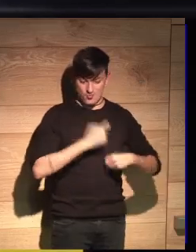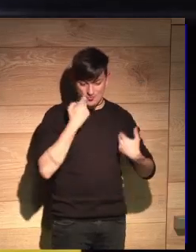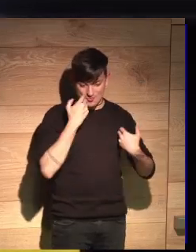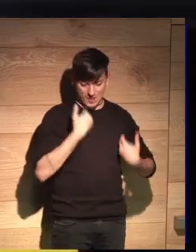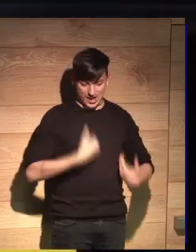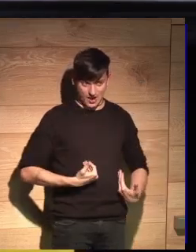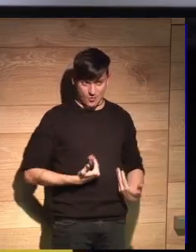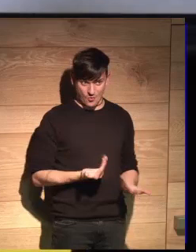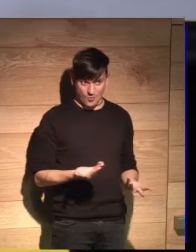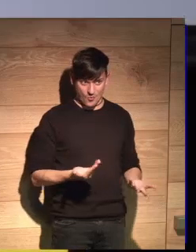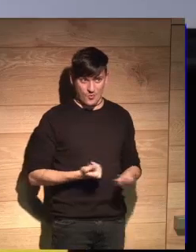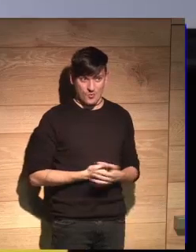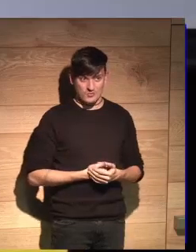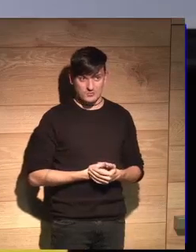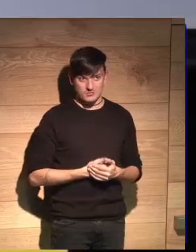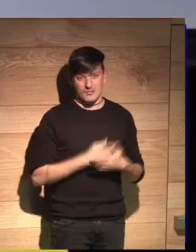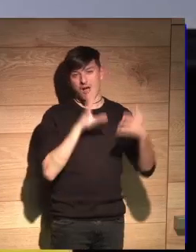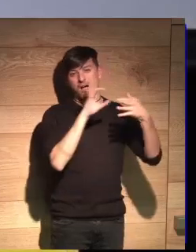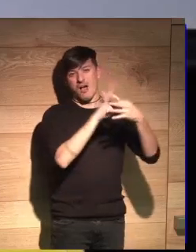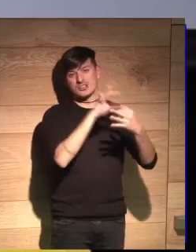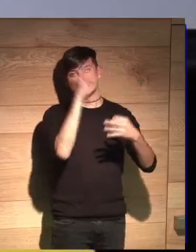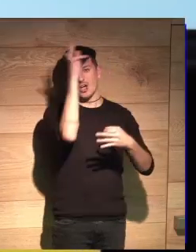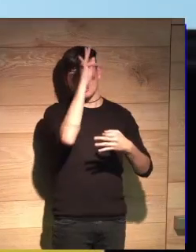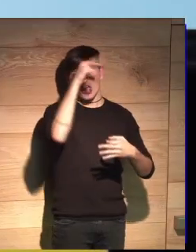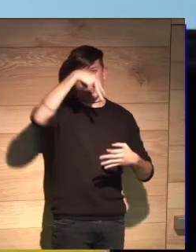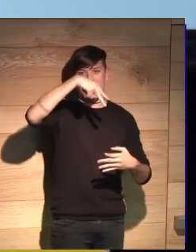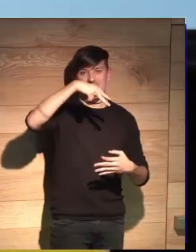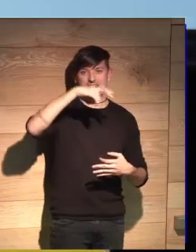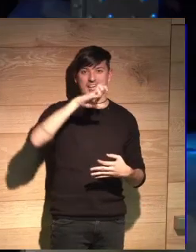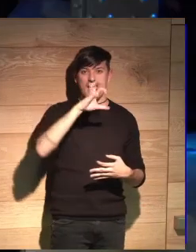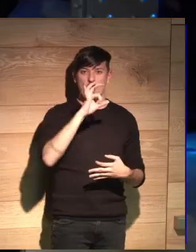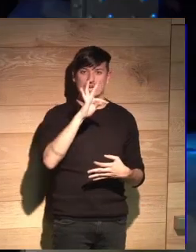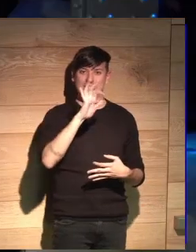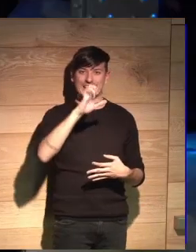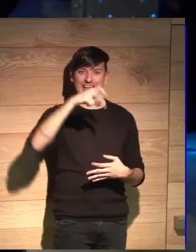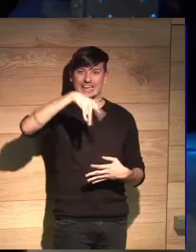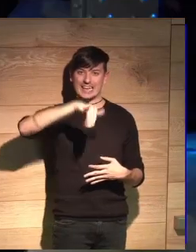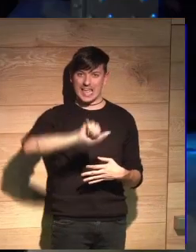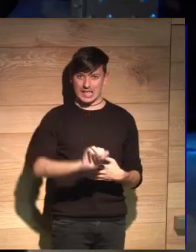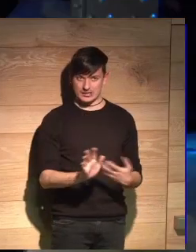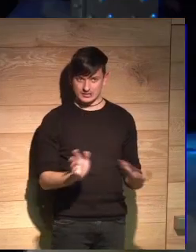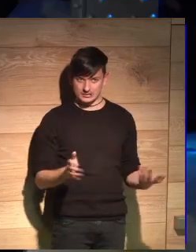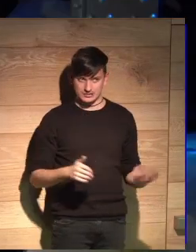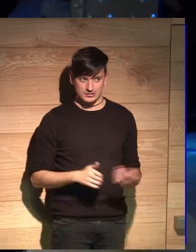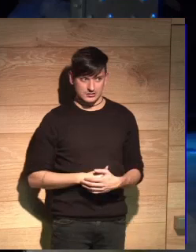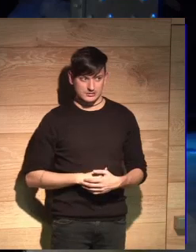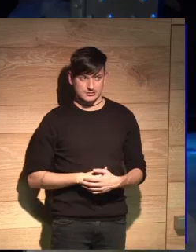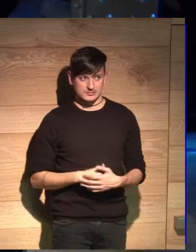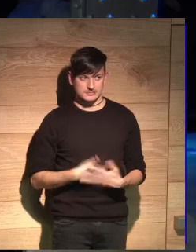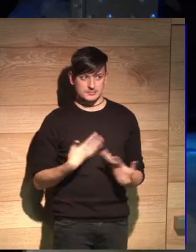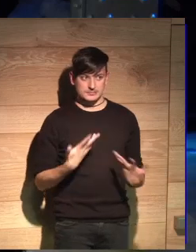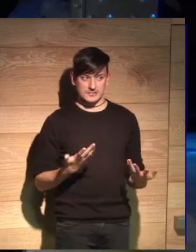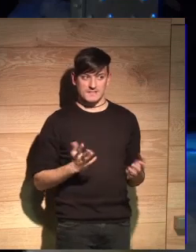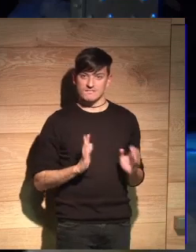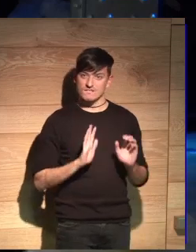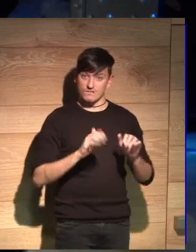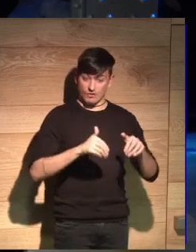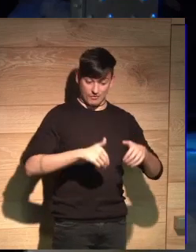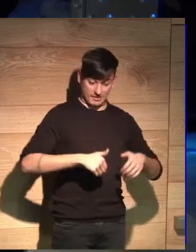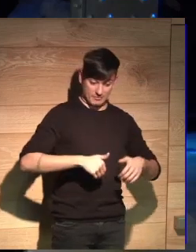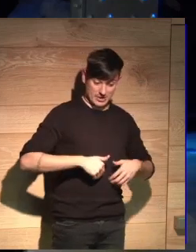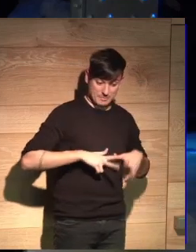adult fetus that we would be according to the theory of neoteny. Okay, so let's go back to the